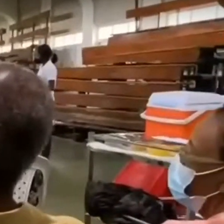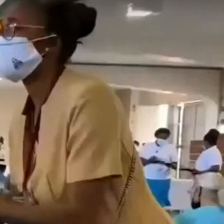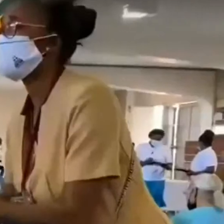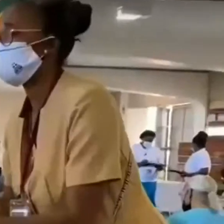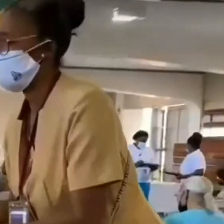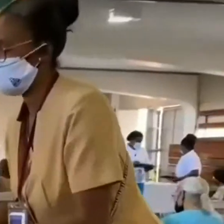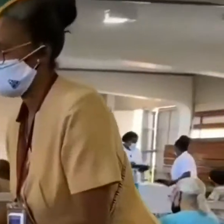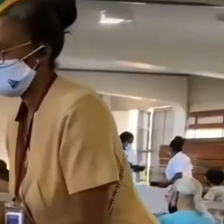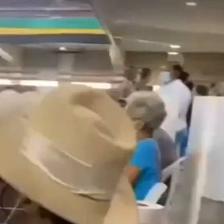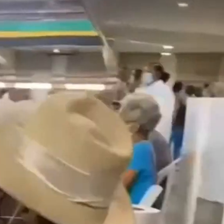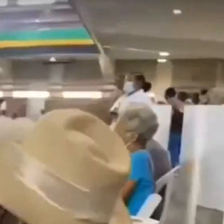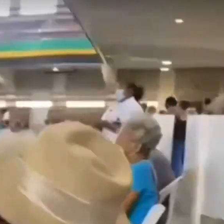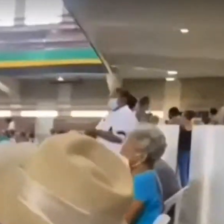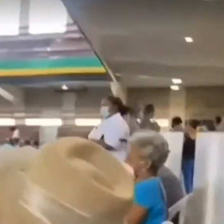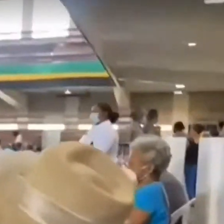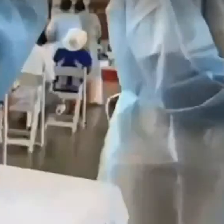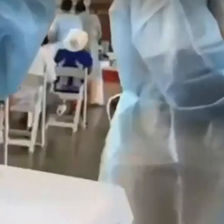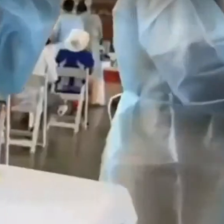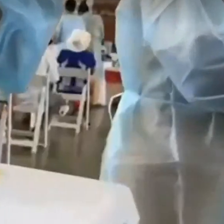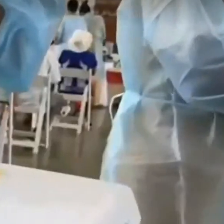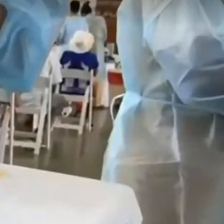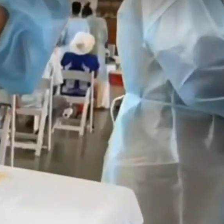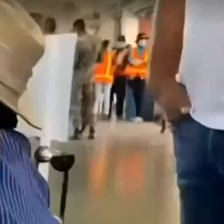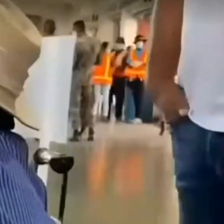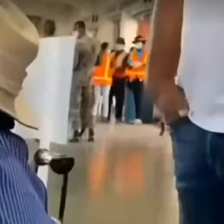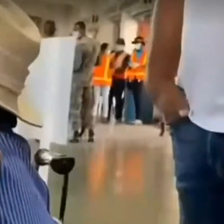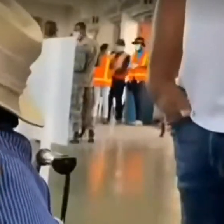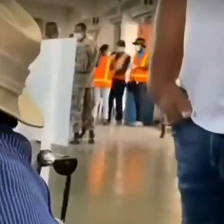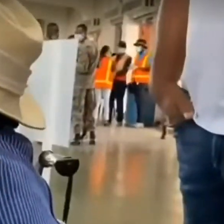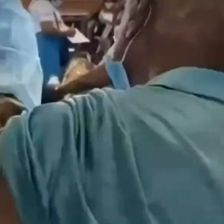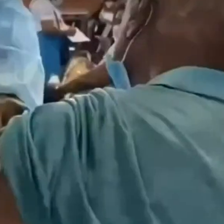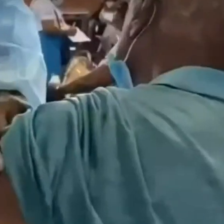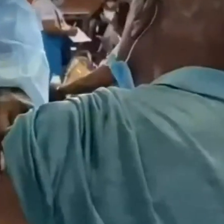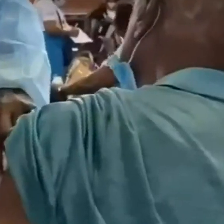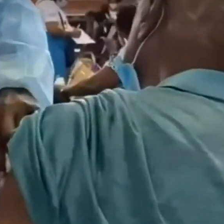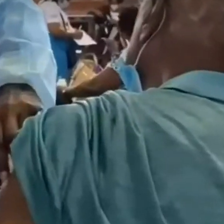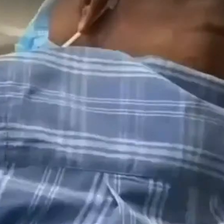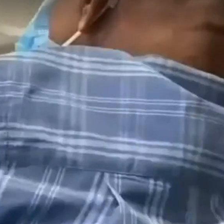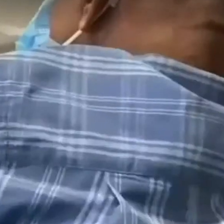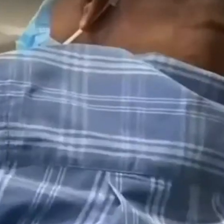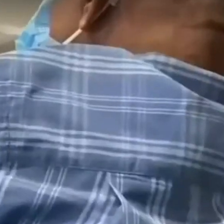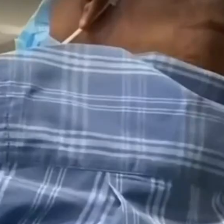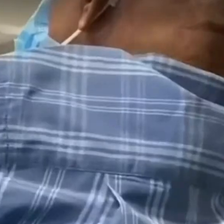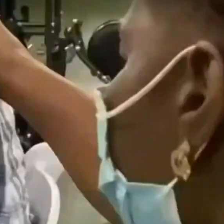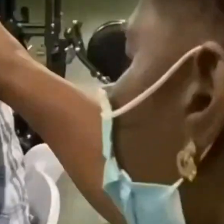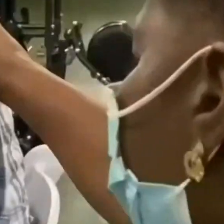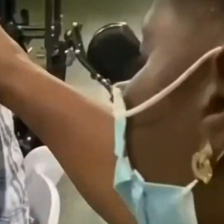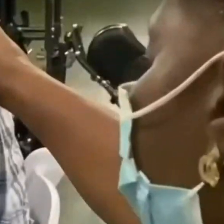thank you for rain, thank you for joy, thank you for pain.